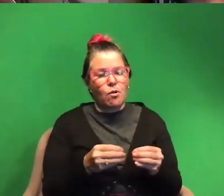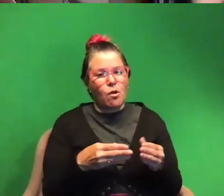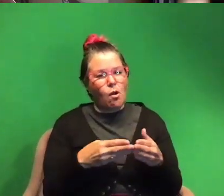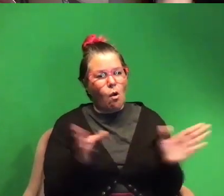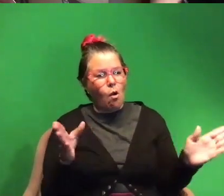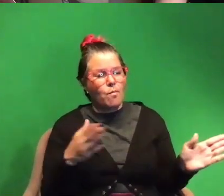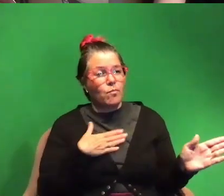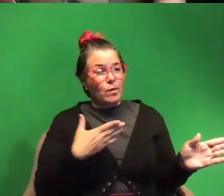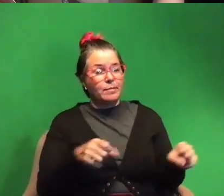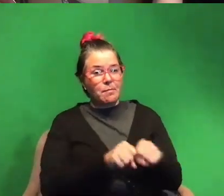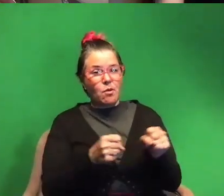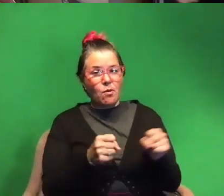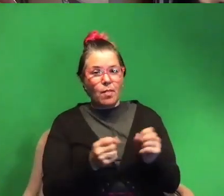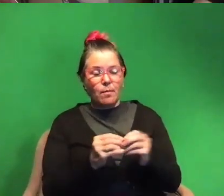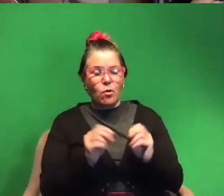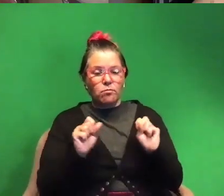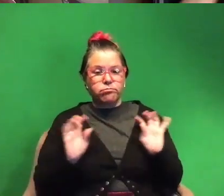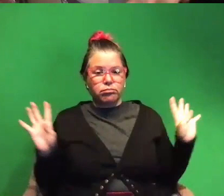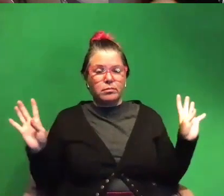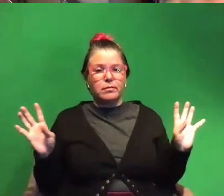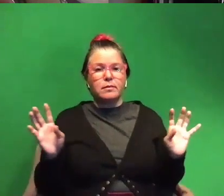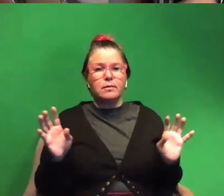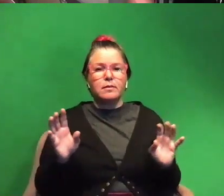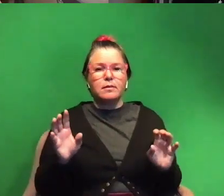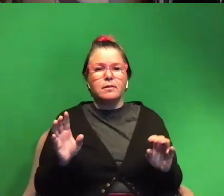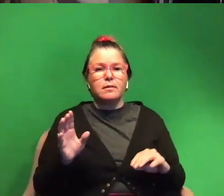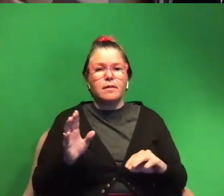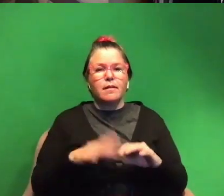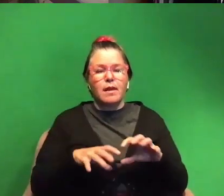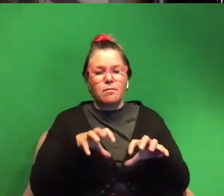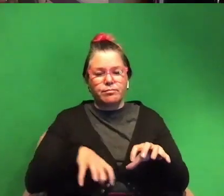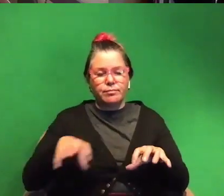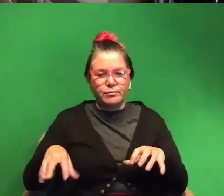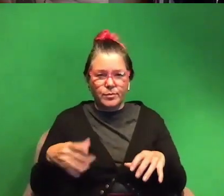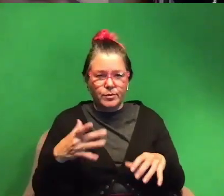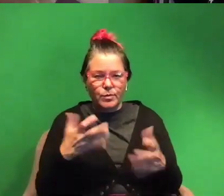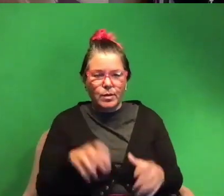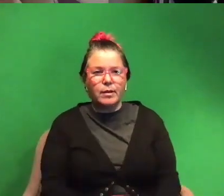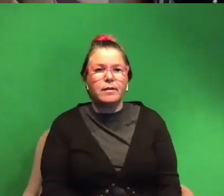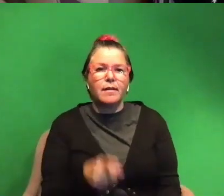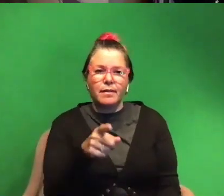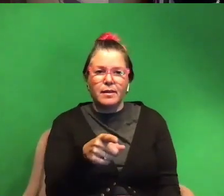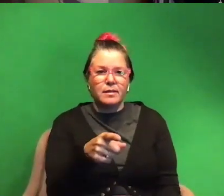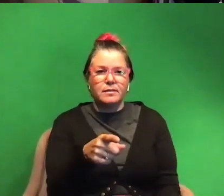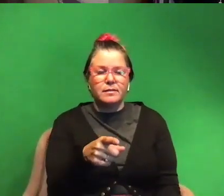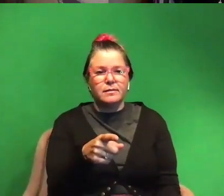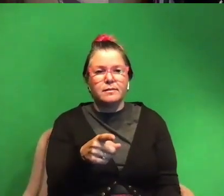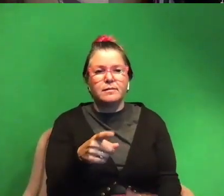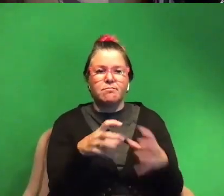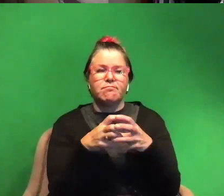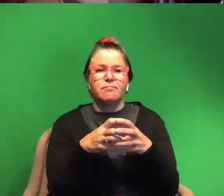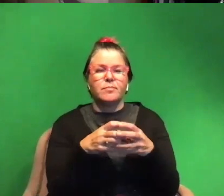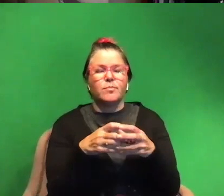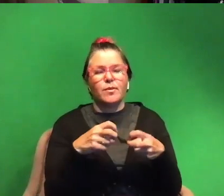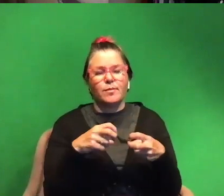being broken, the more branching style, where maybe the like mounding corals, they don't want something like this guy is going to have a little bit more